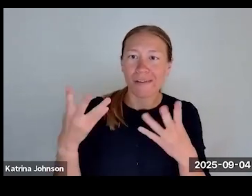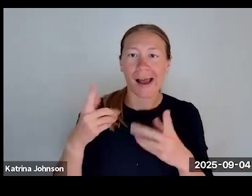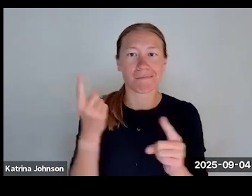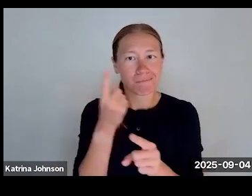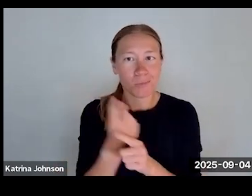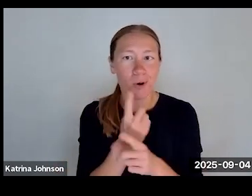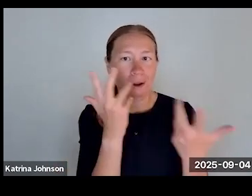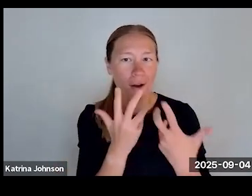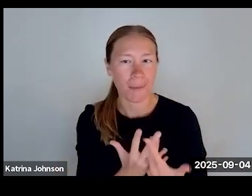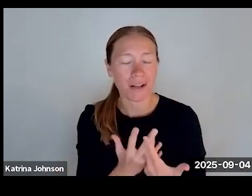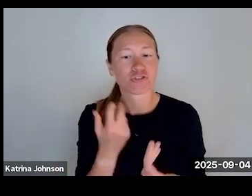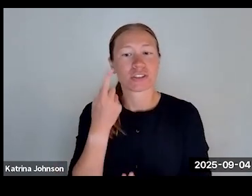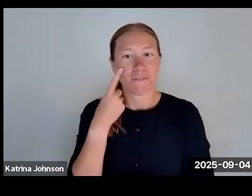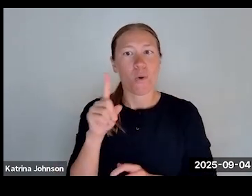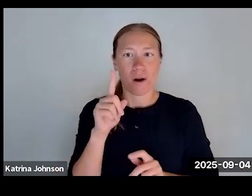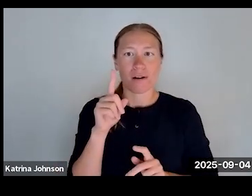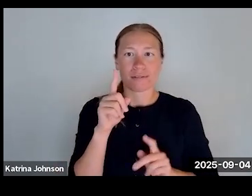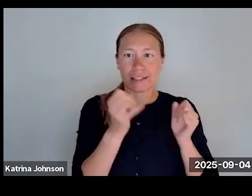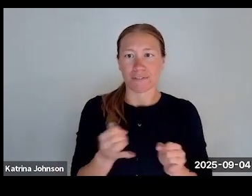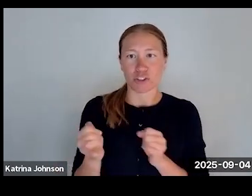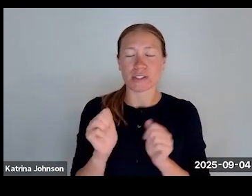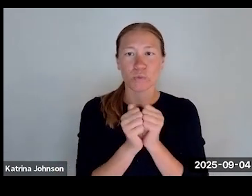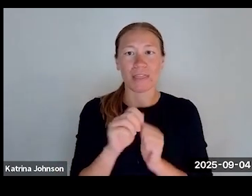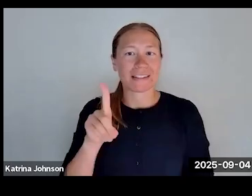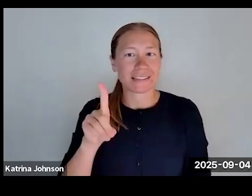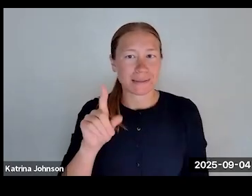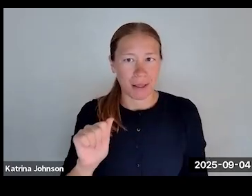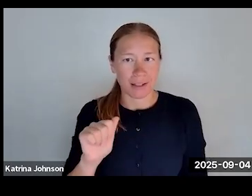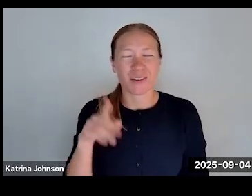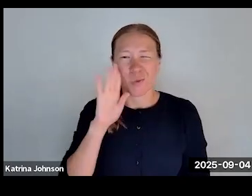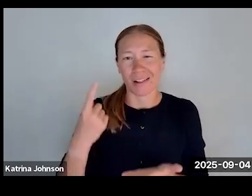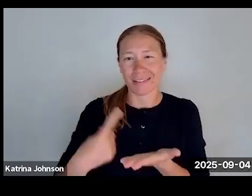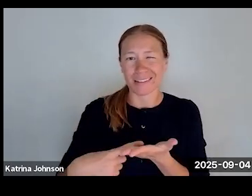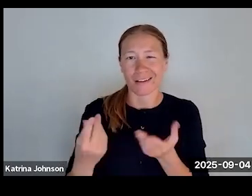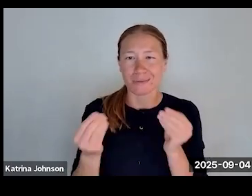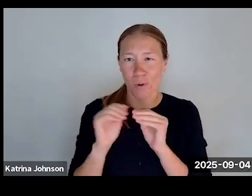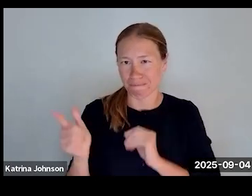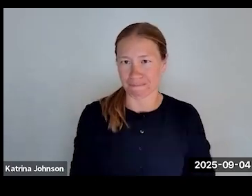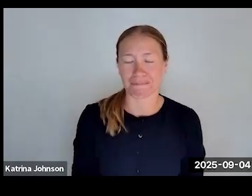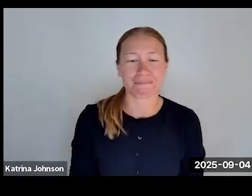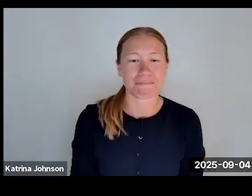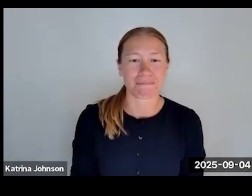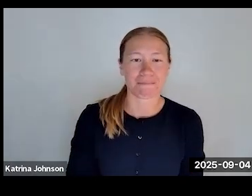to individuals with a disability, and we'll discuss a bit more on that shortly.